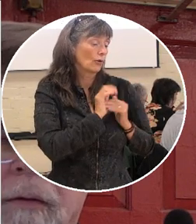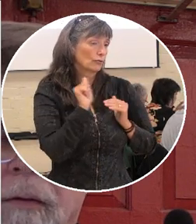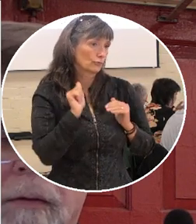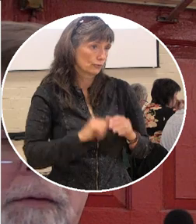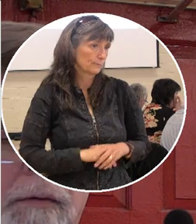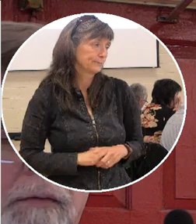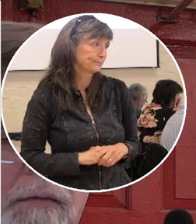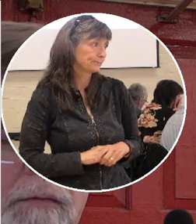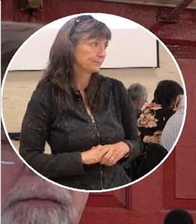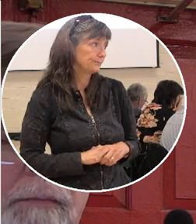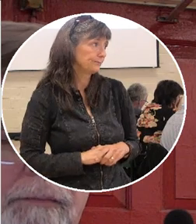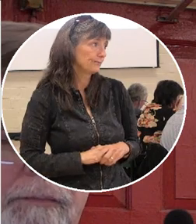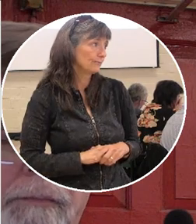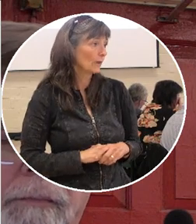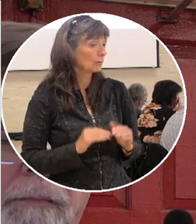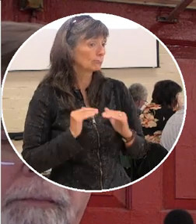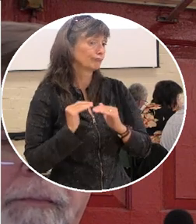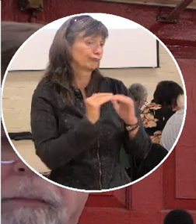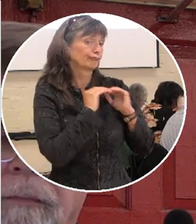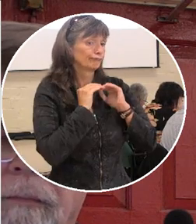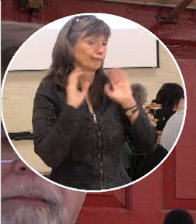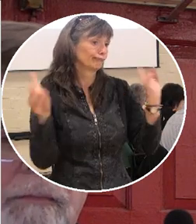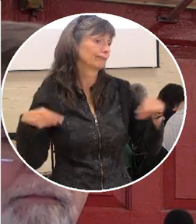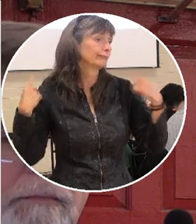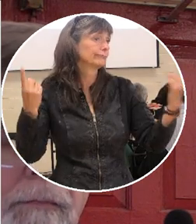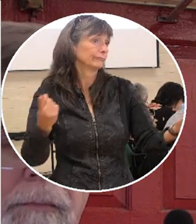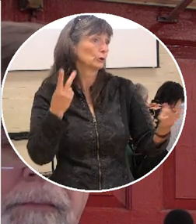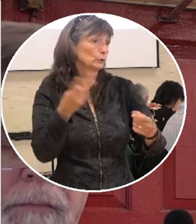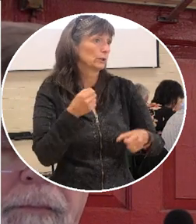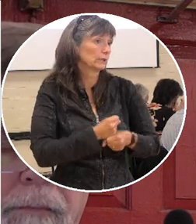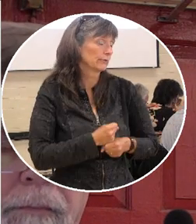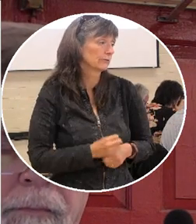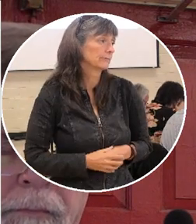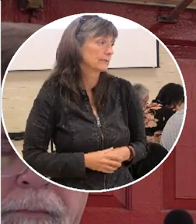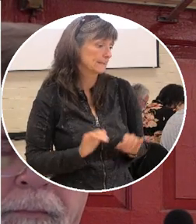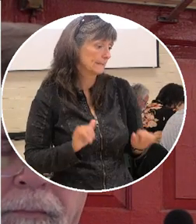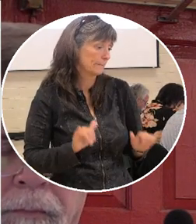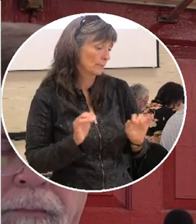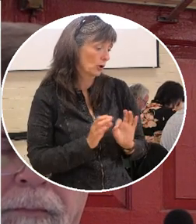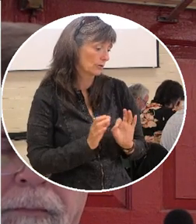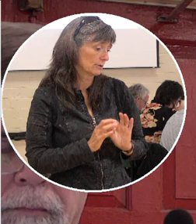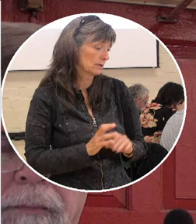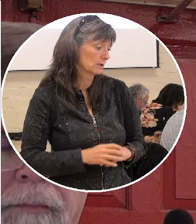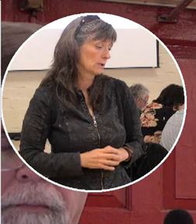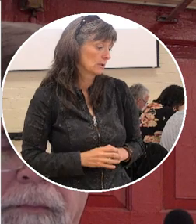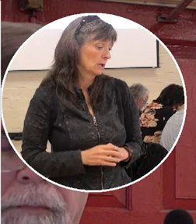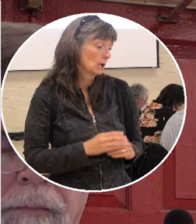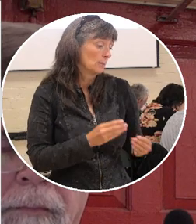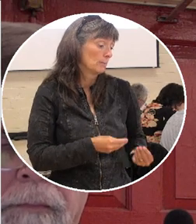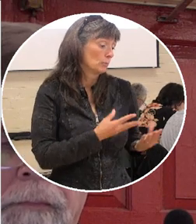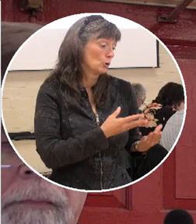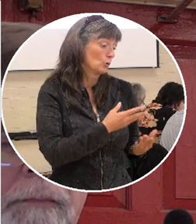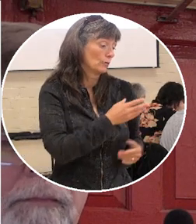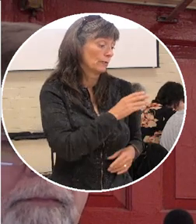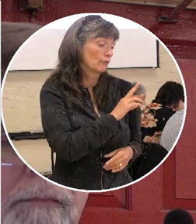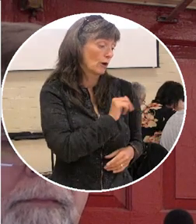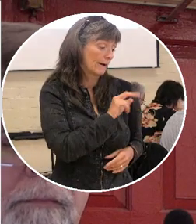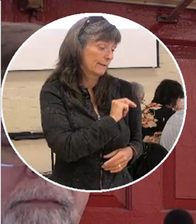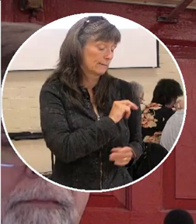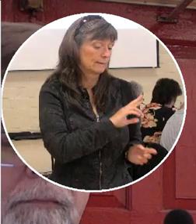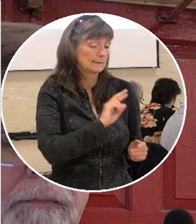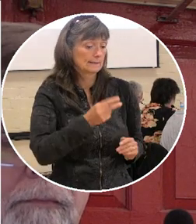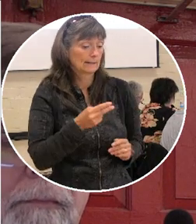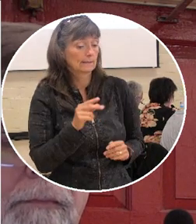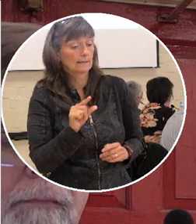$1,100, which is on par with orders over the past 2 years. It was moved by Kevin Ryan, seconded by